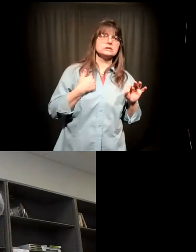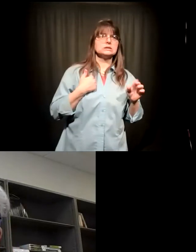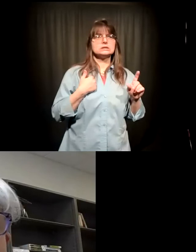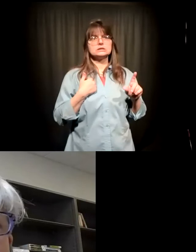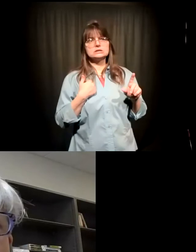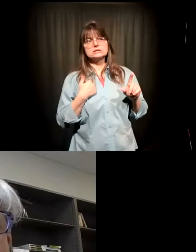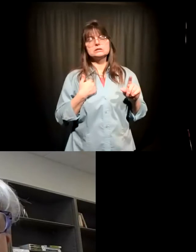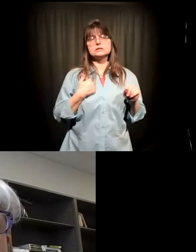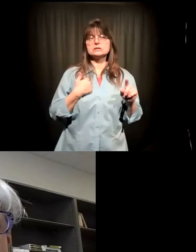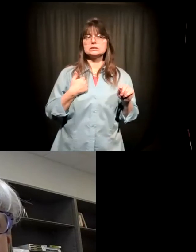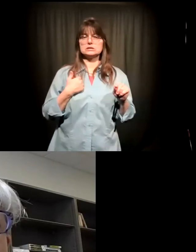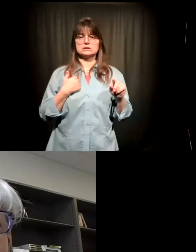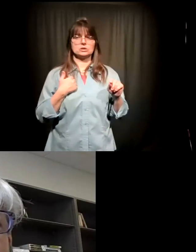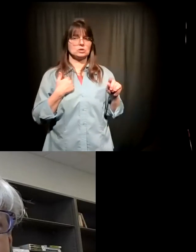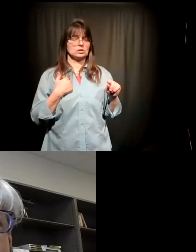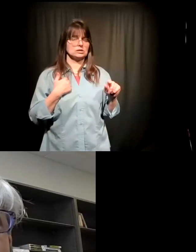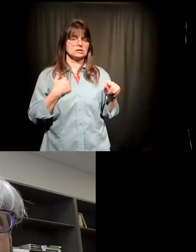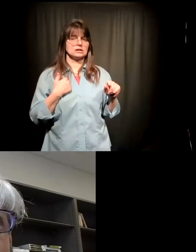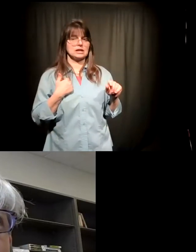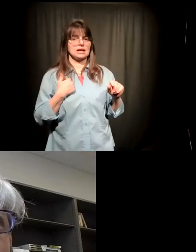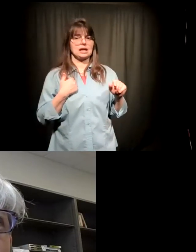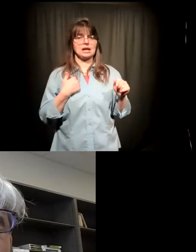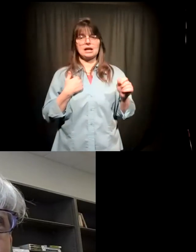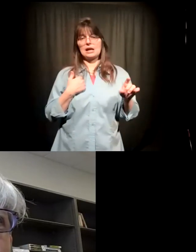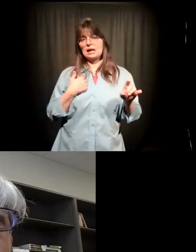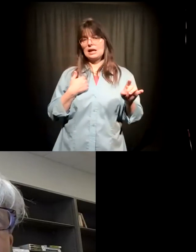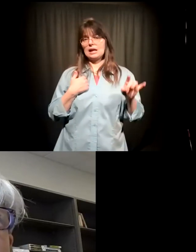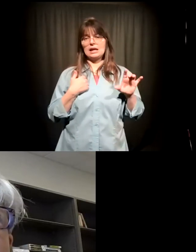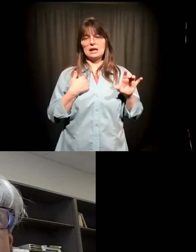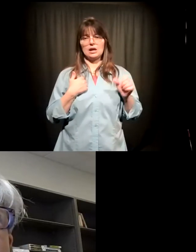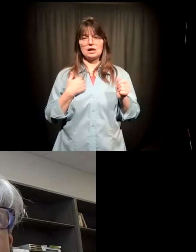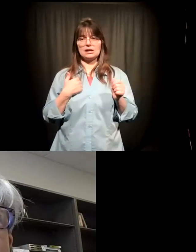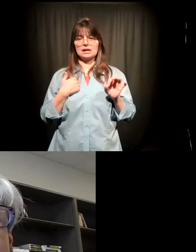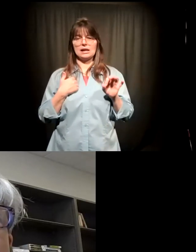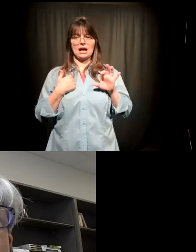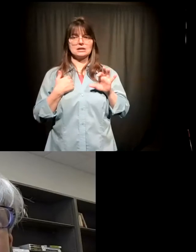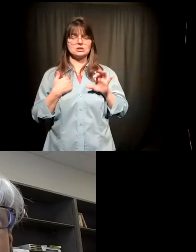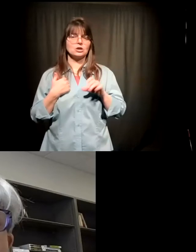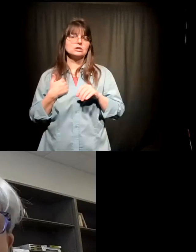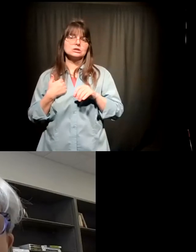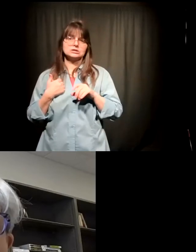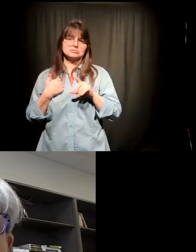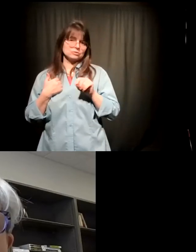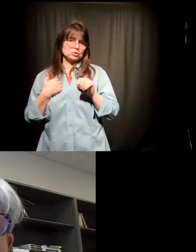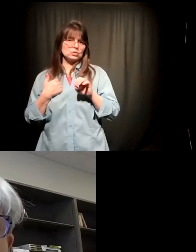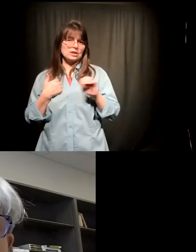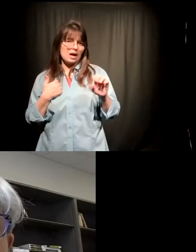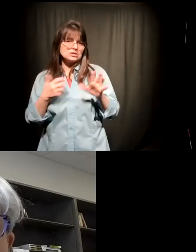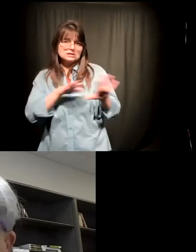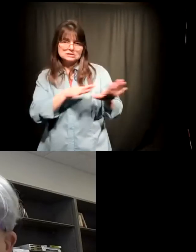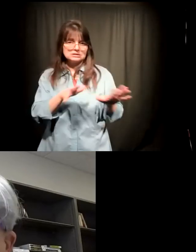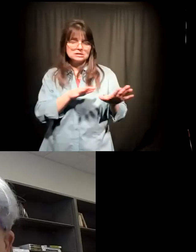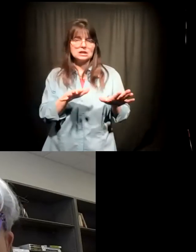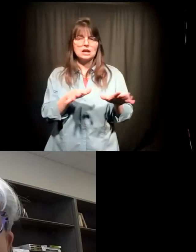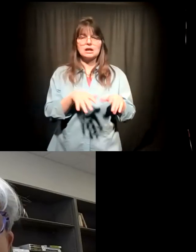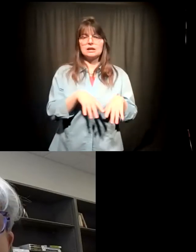is amazing. And I mean, I couldn't possibly get into it without doing a whole